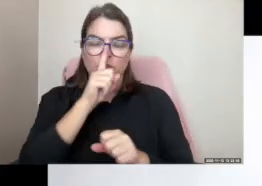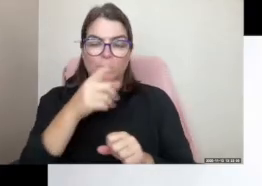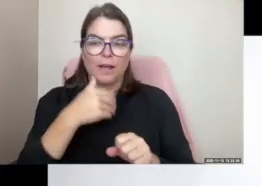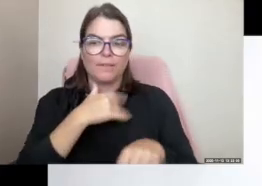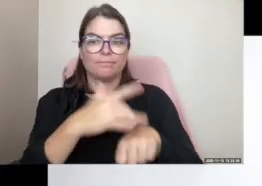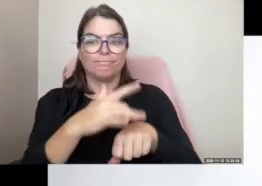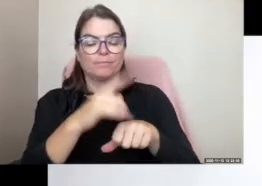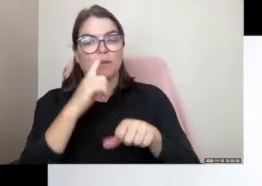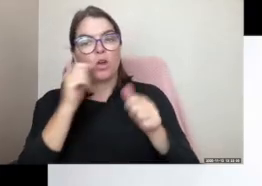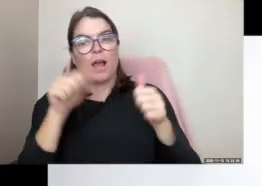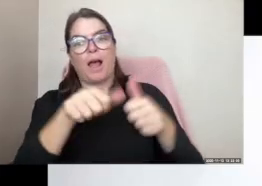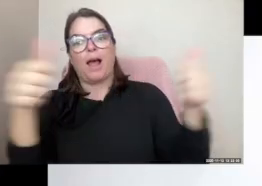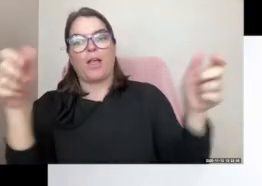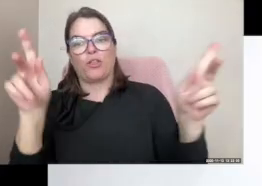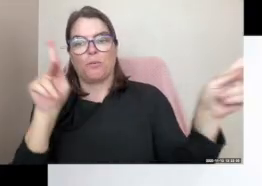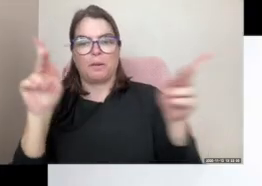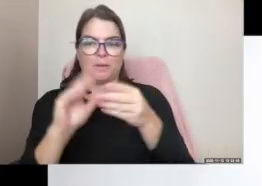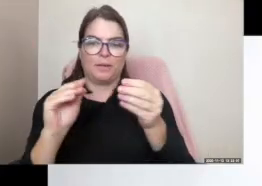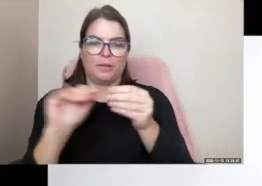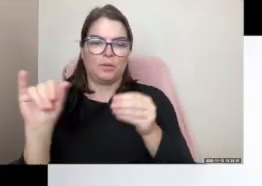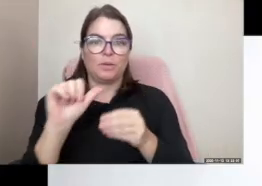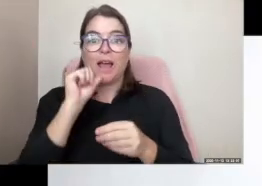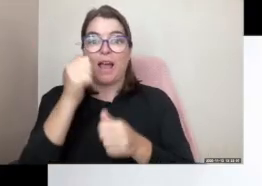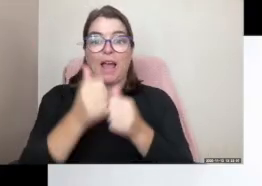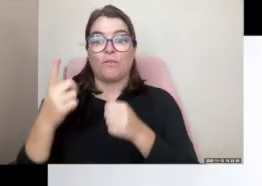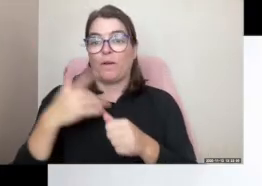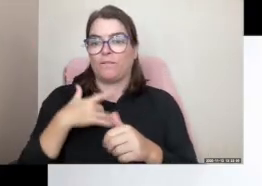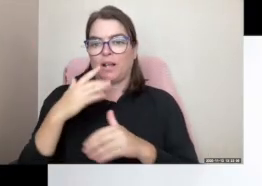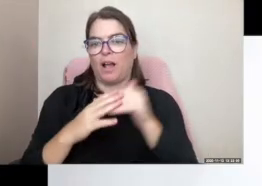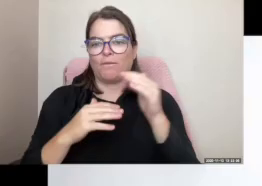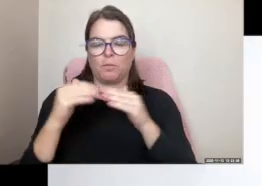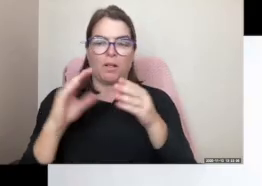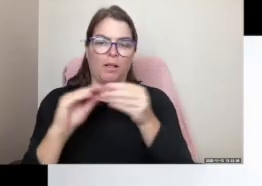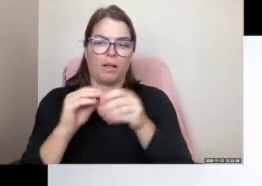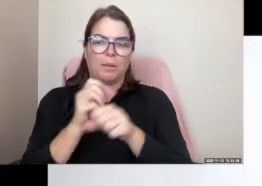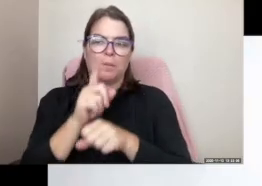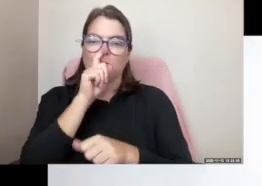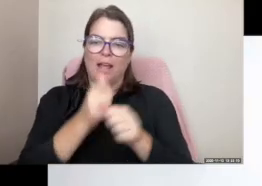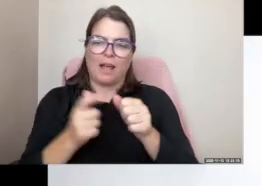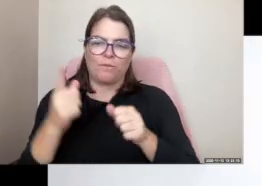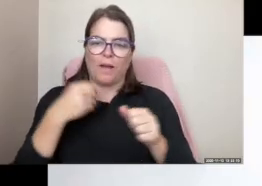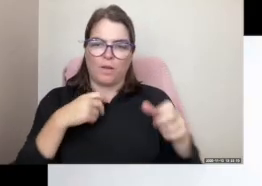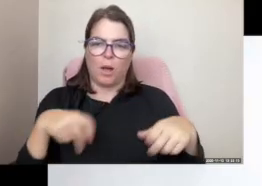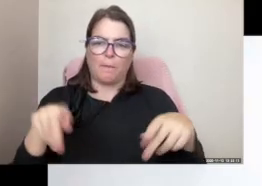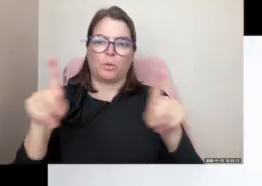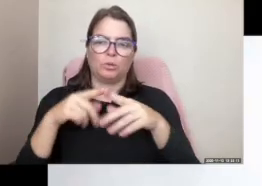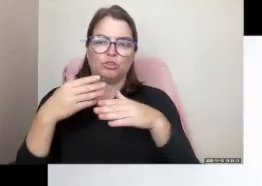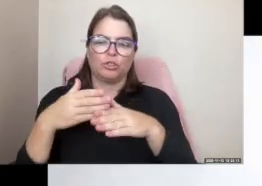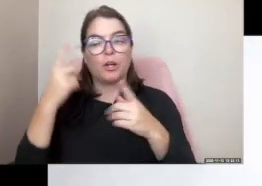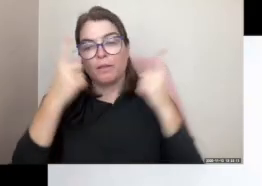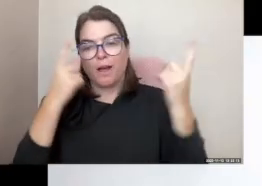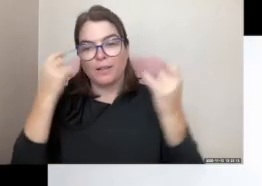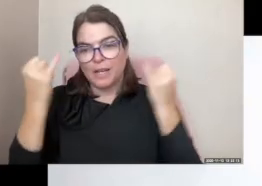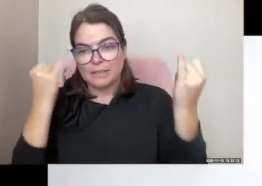lots of thoughts and ideas with us. But please be mindful and leave room for others to take part as well.